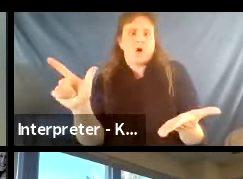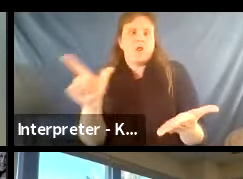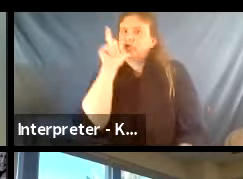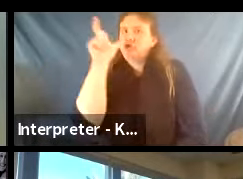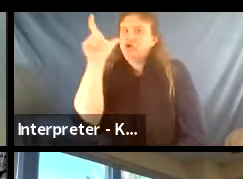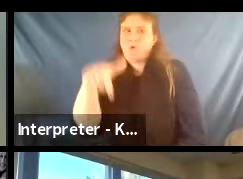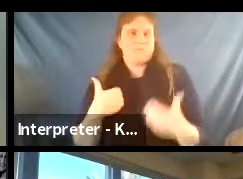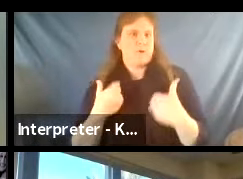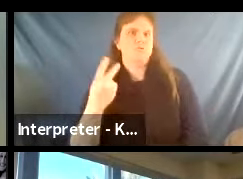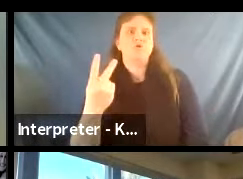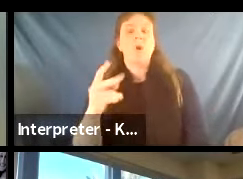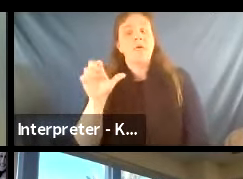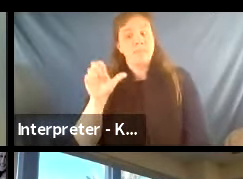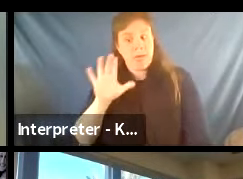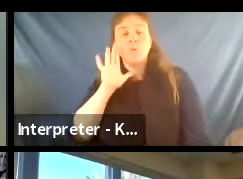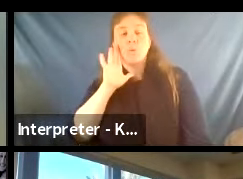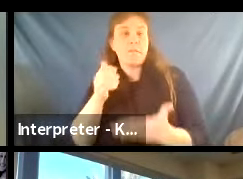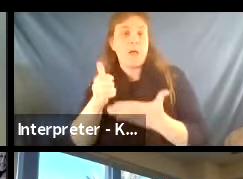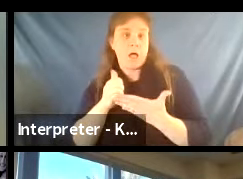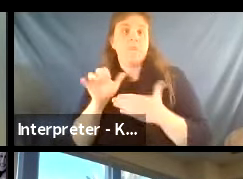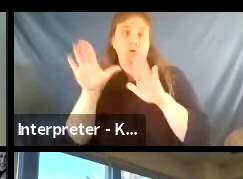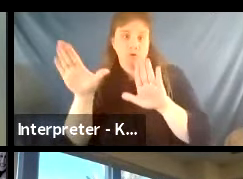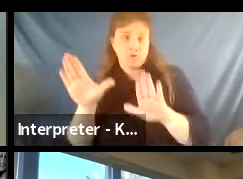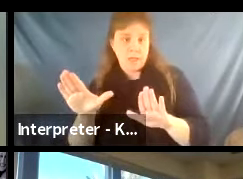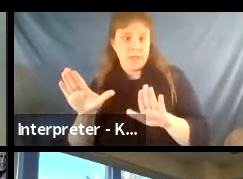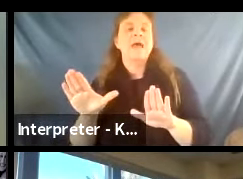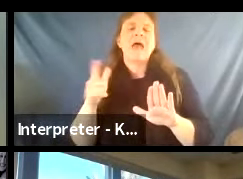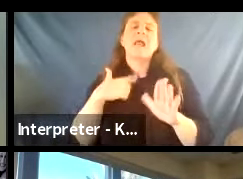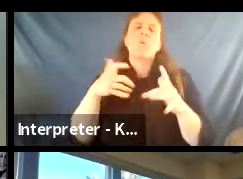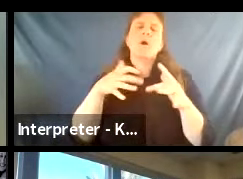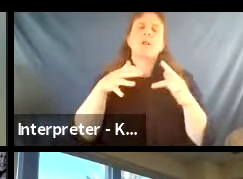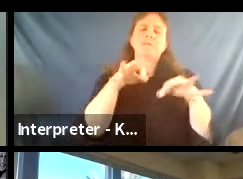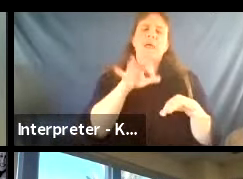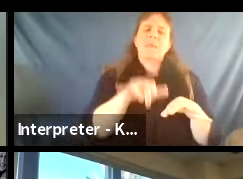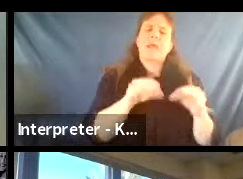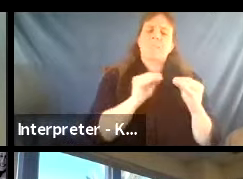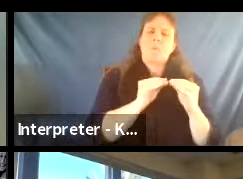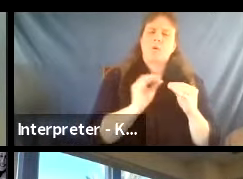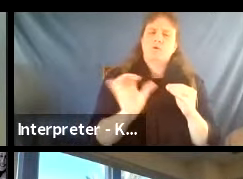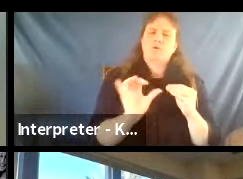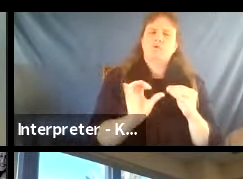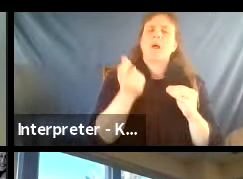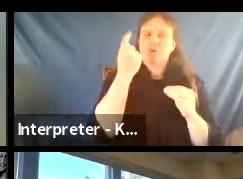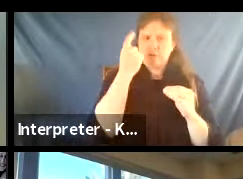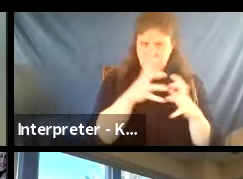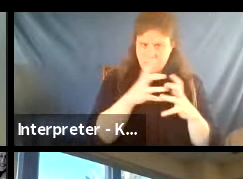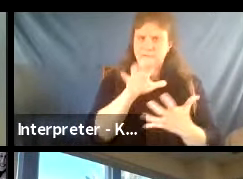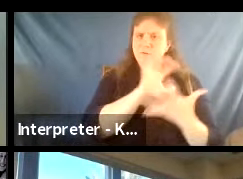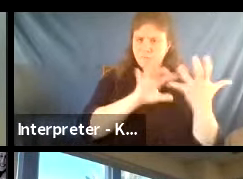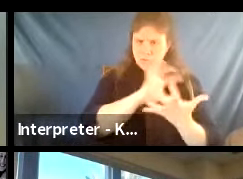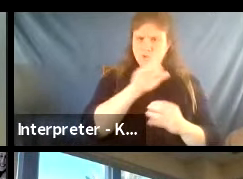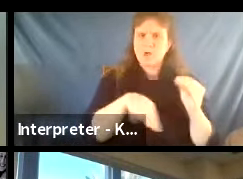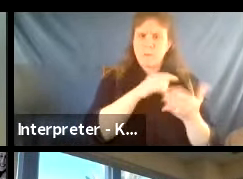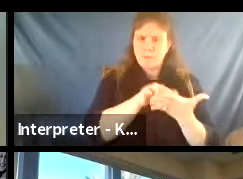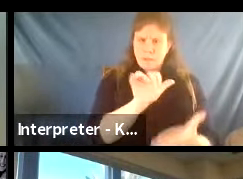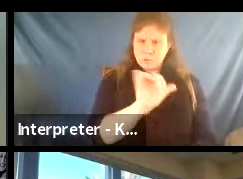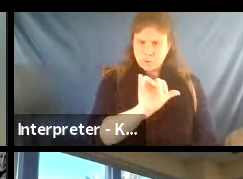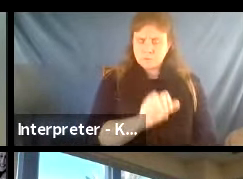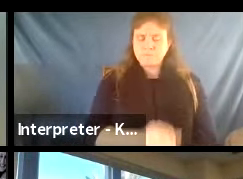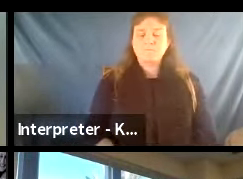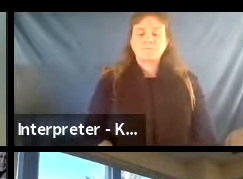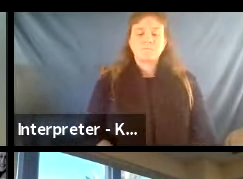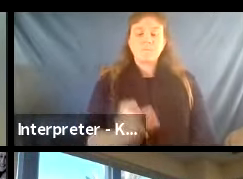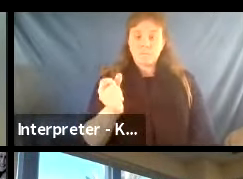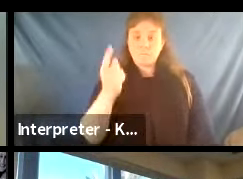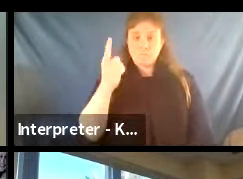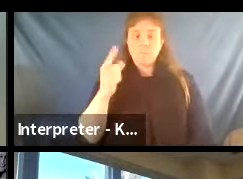Although I should also mention that as well, because I know there's been a lot of confusion about that. So, as I think you all do know, both